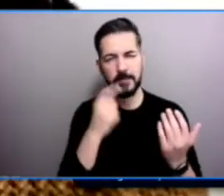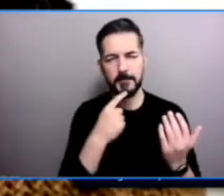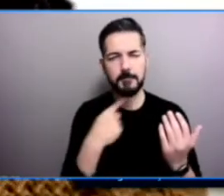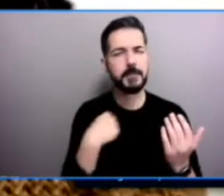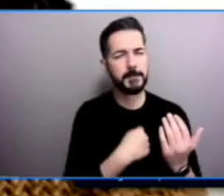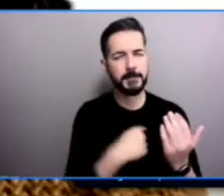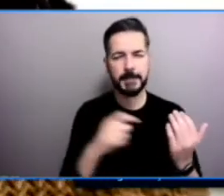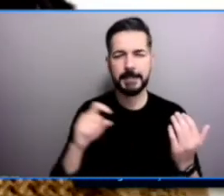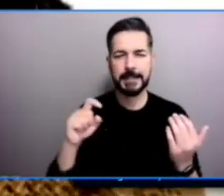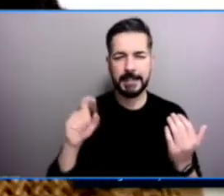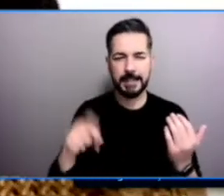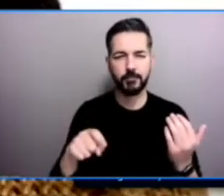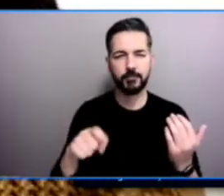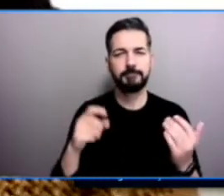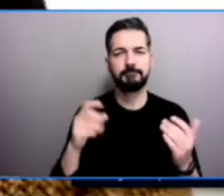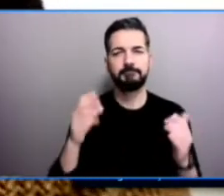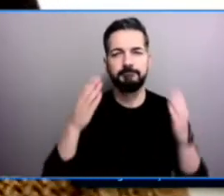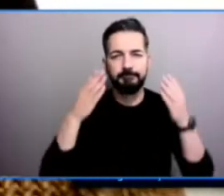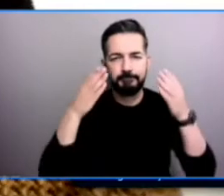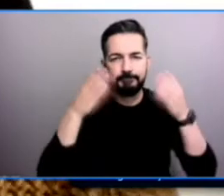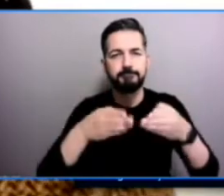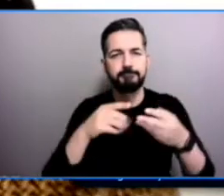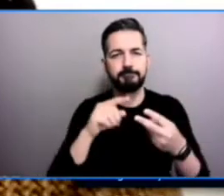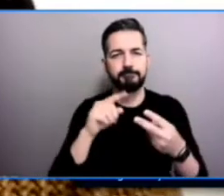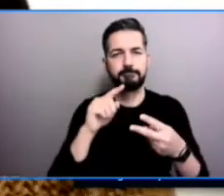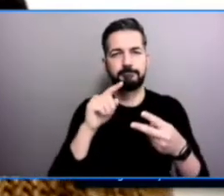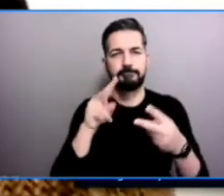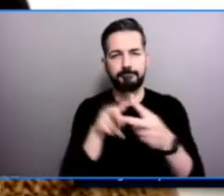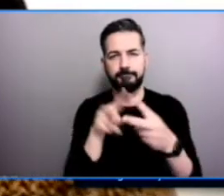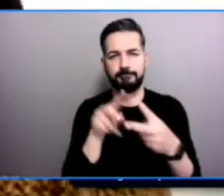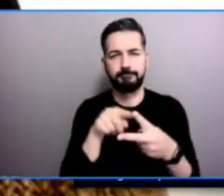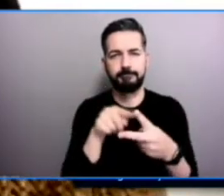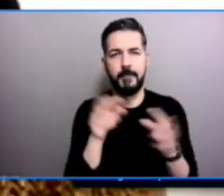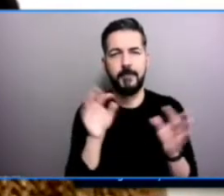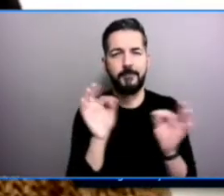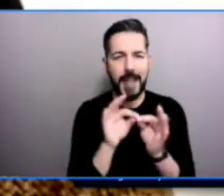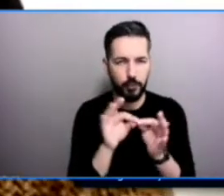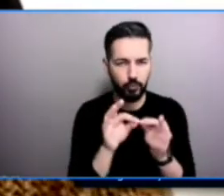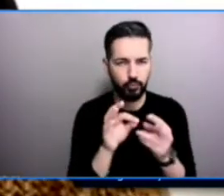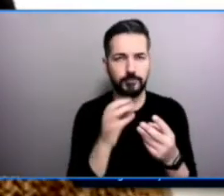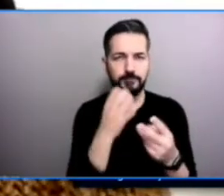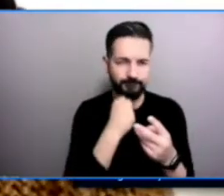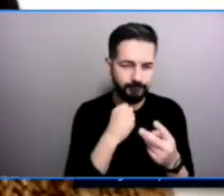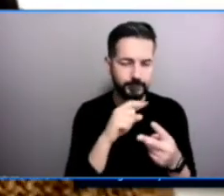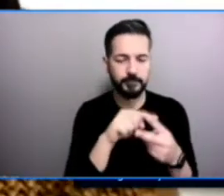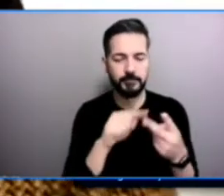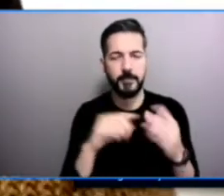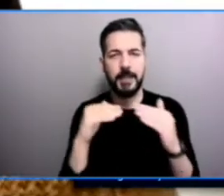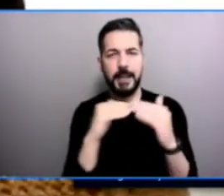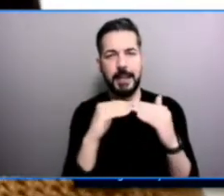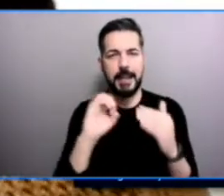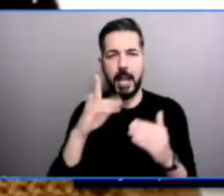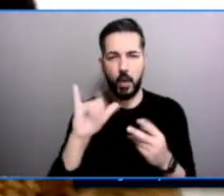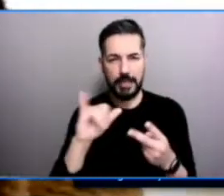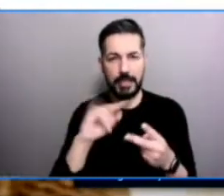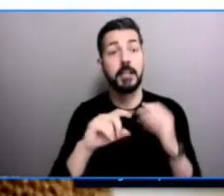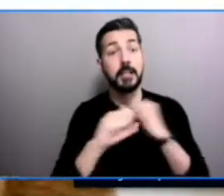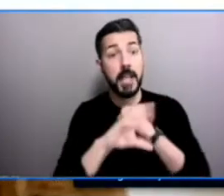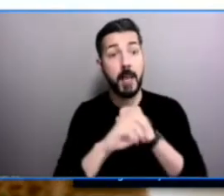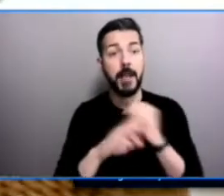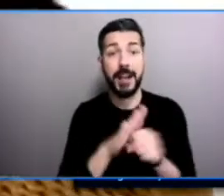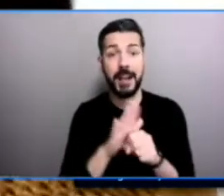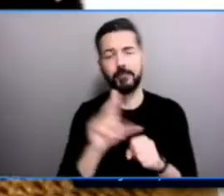we did really establish a lot of relationships, and the work continues, and people are very excited, especially in places outside of New